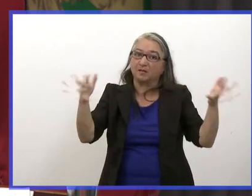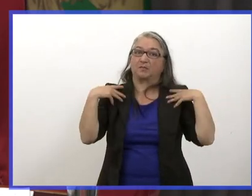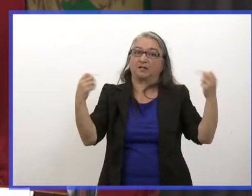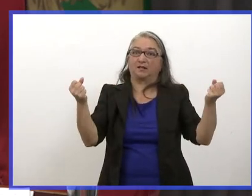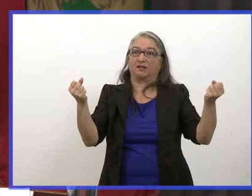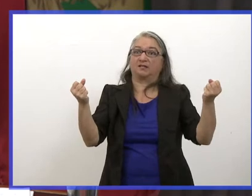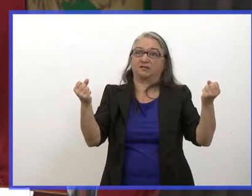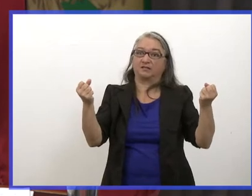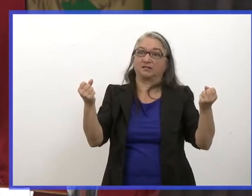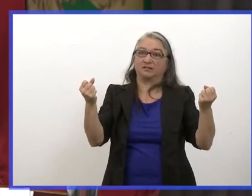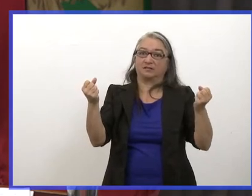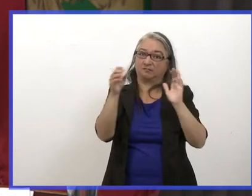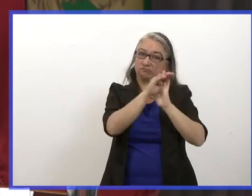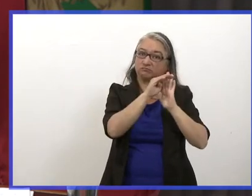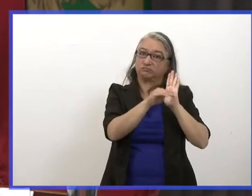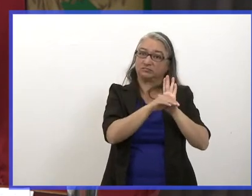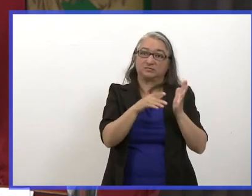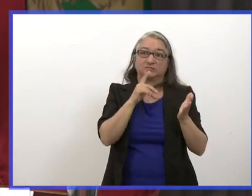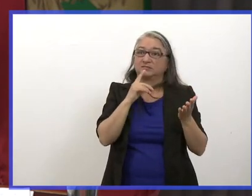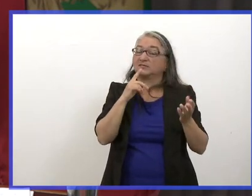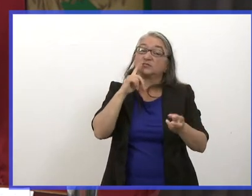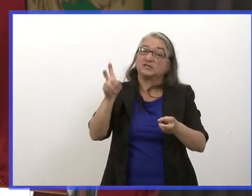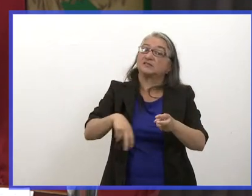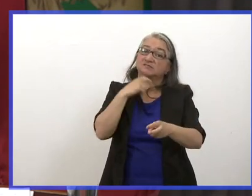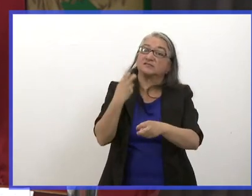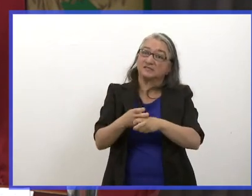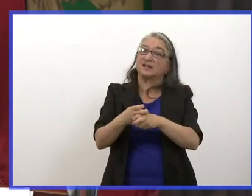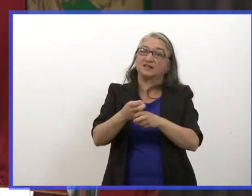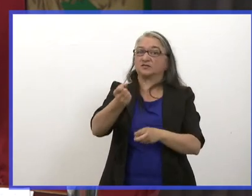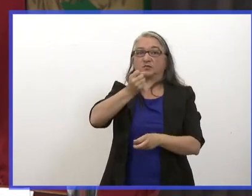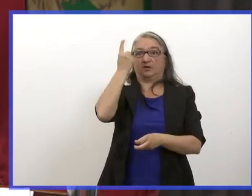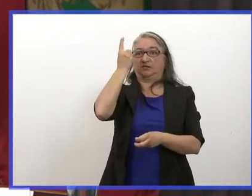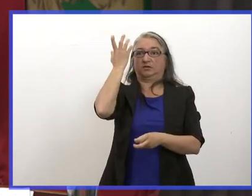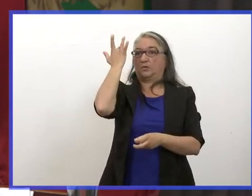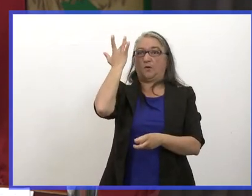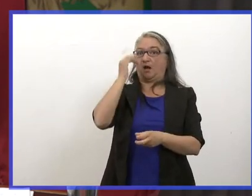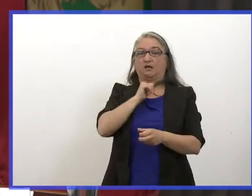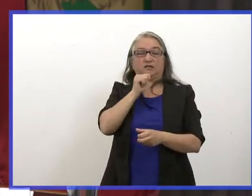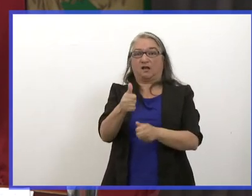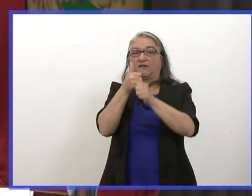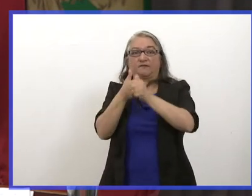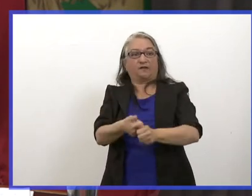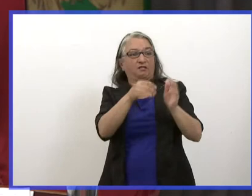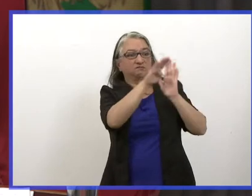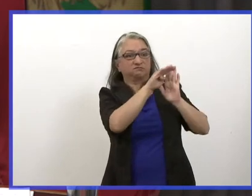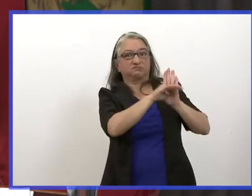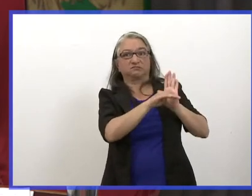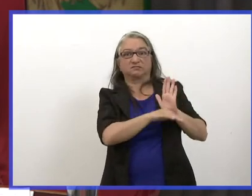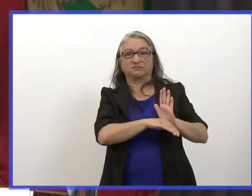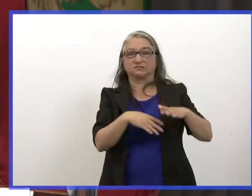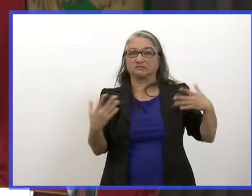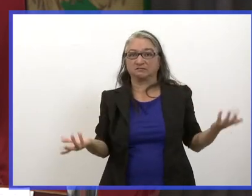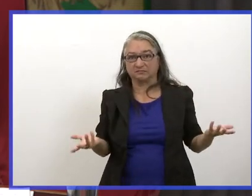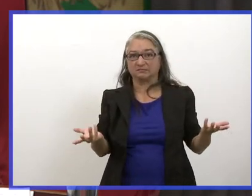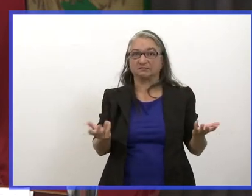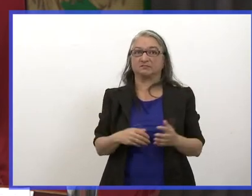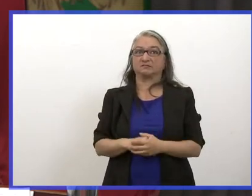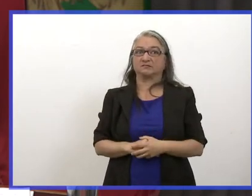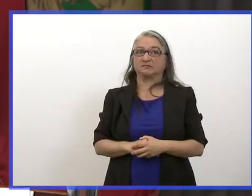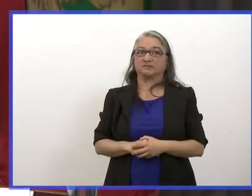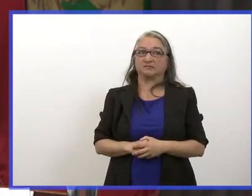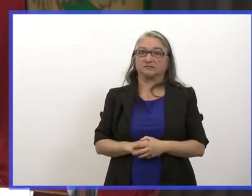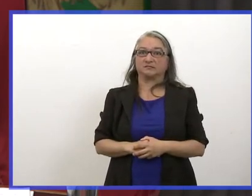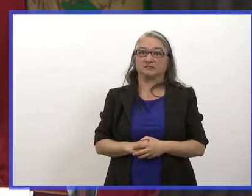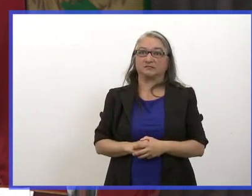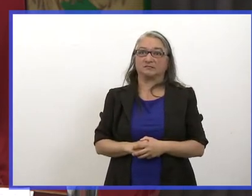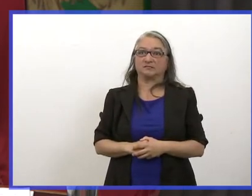message. This is why we stepped up enforcement beginning last fall and much more so into this year. Hundreds of people, in fact, now